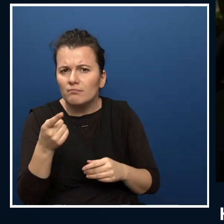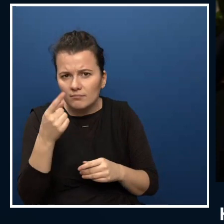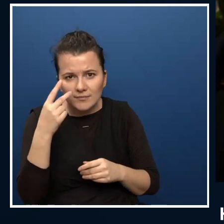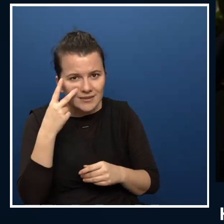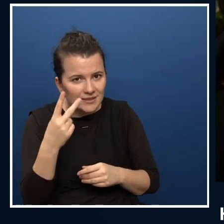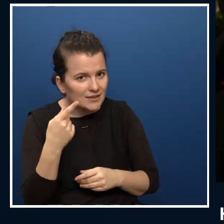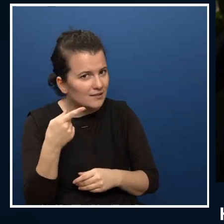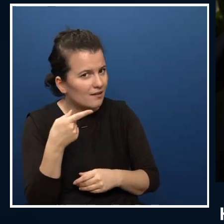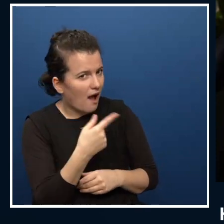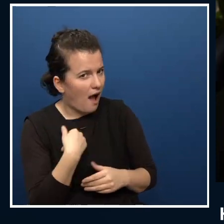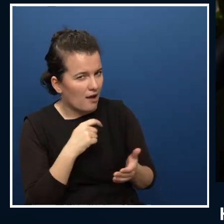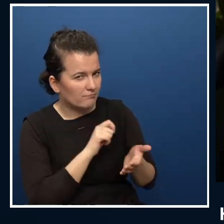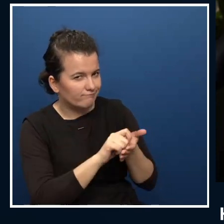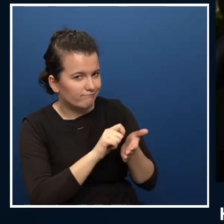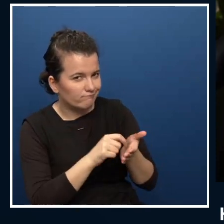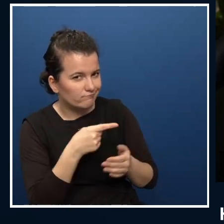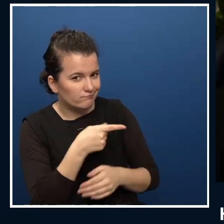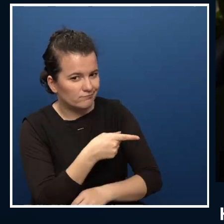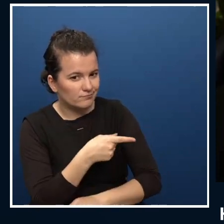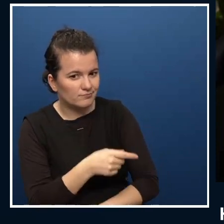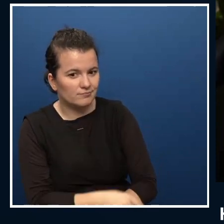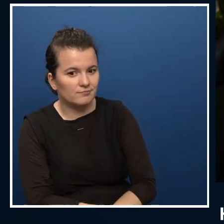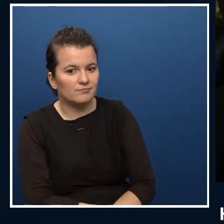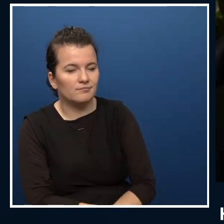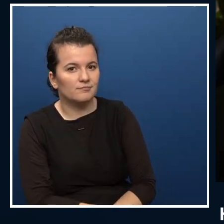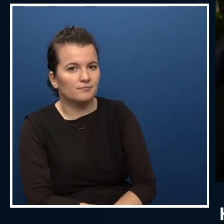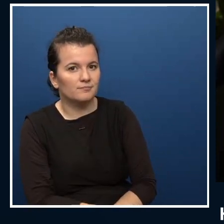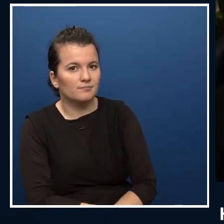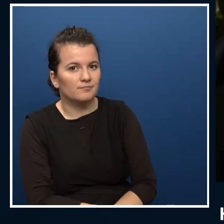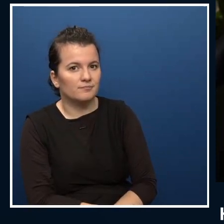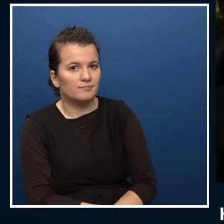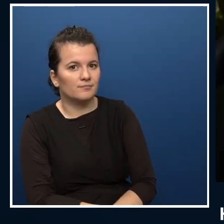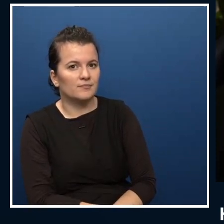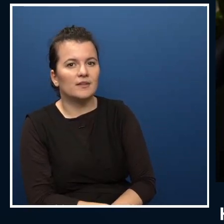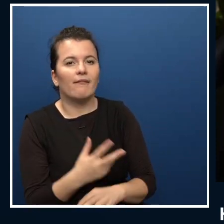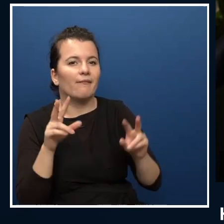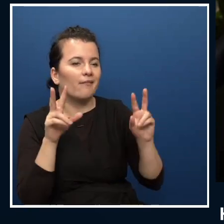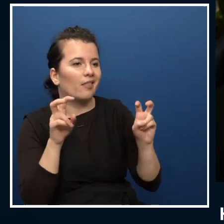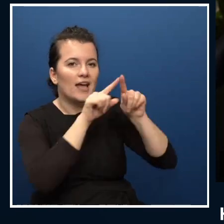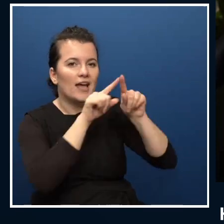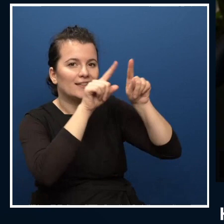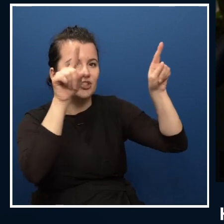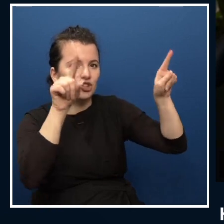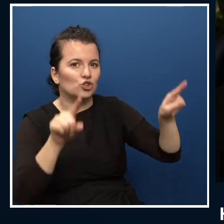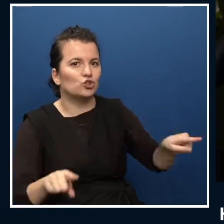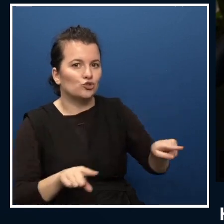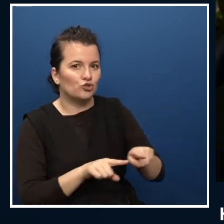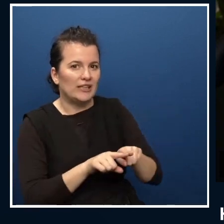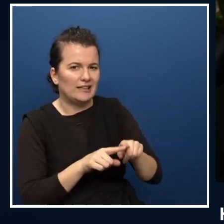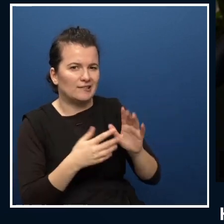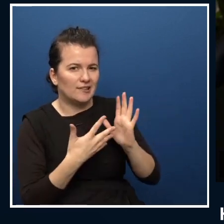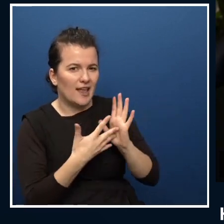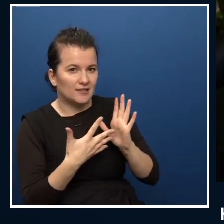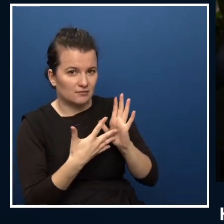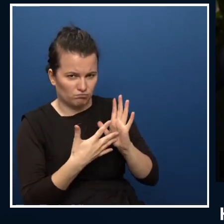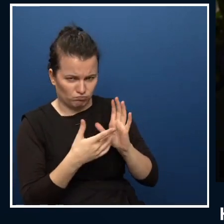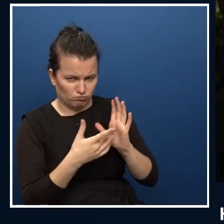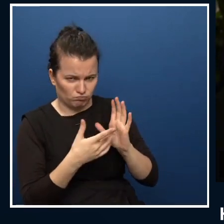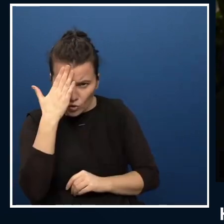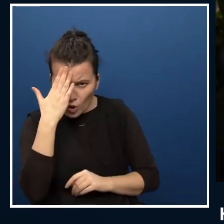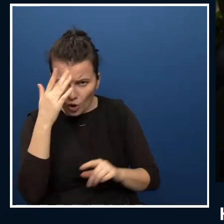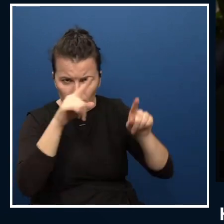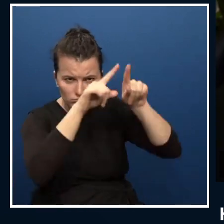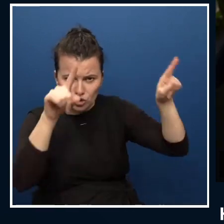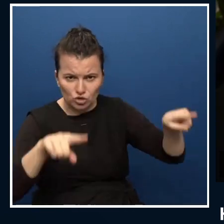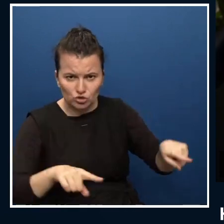then doing what's called a scream test. Are you familiar with that term, a scream test? No, not really. That's